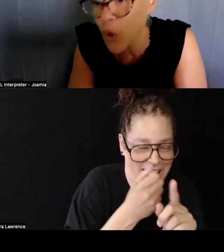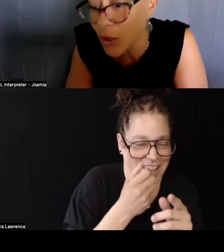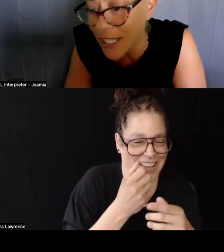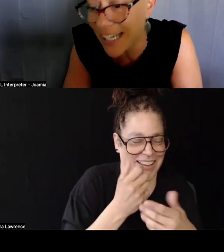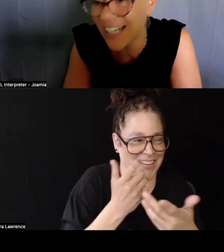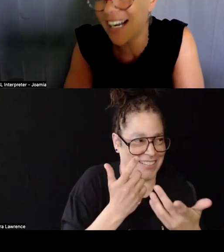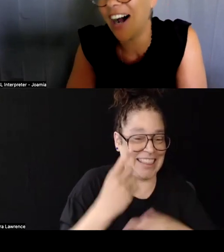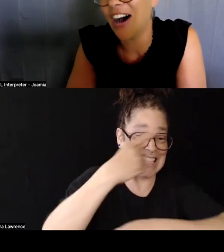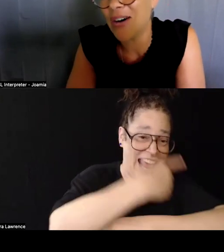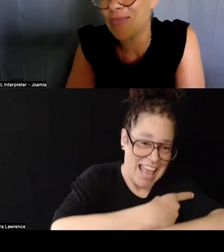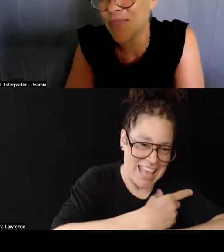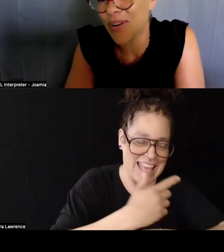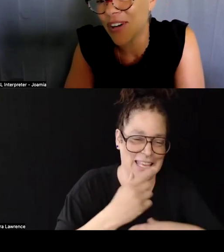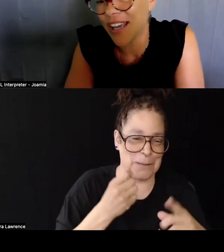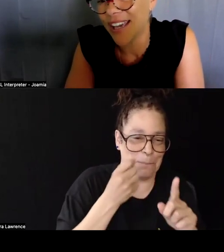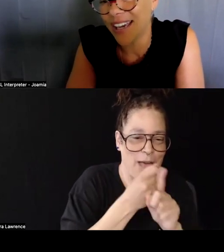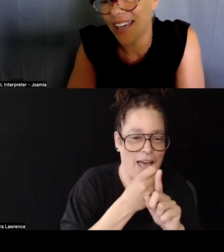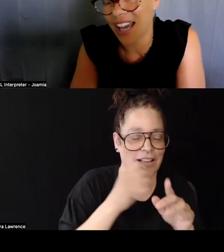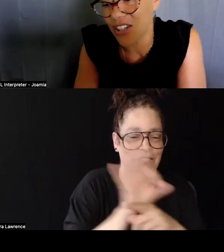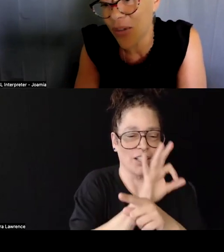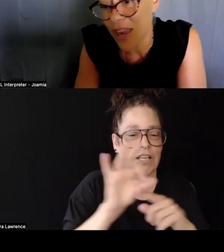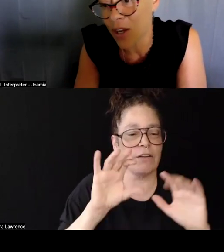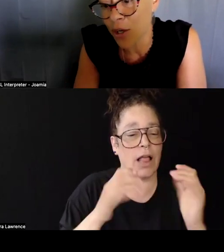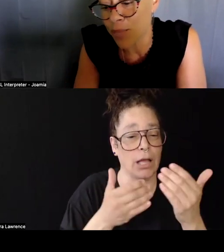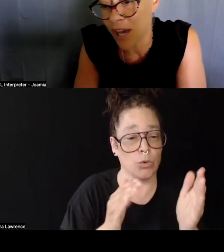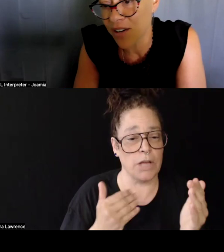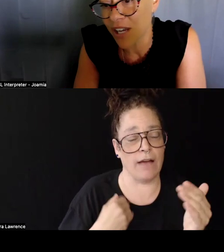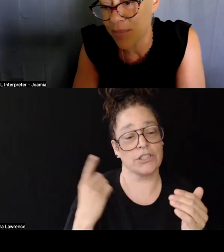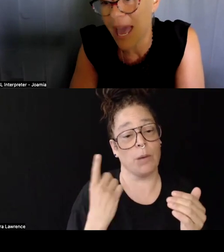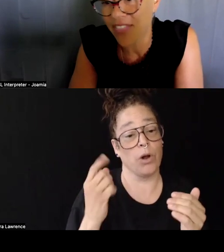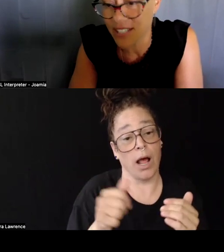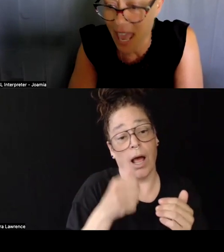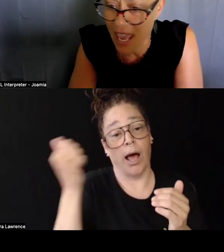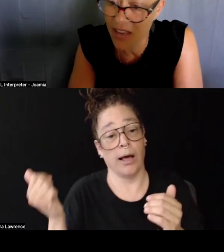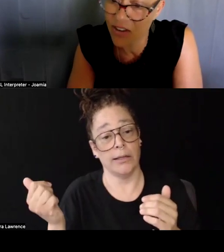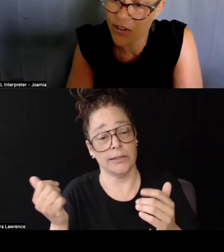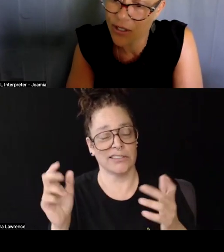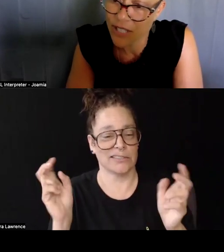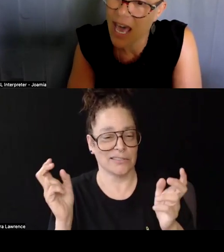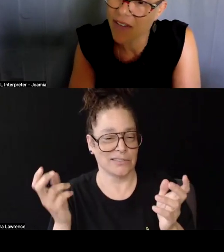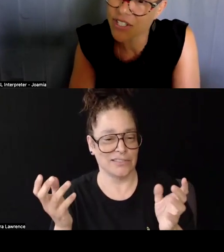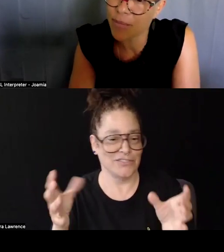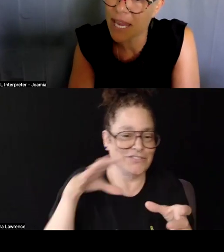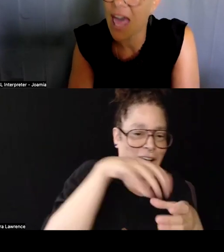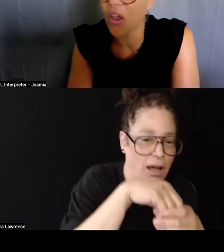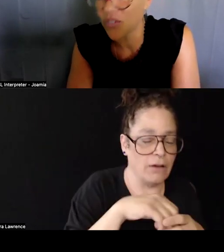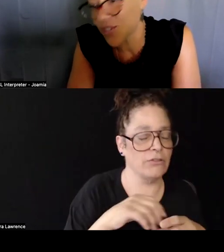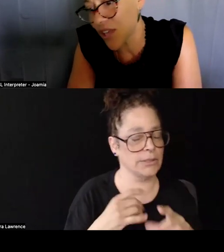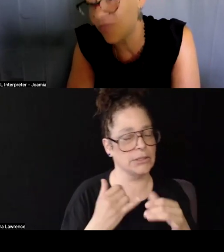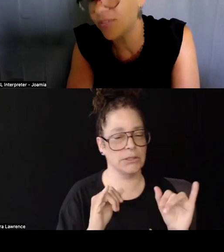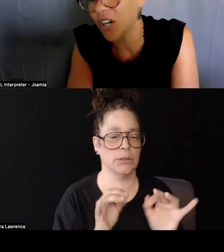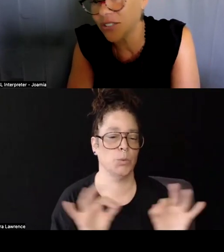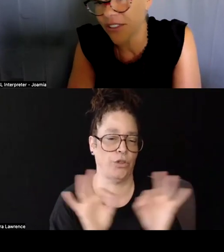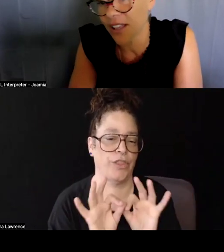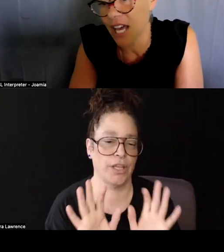bit controlling, and I know that it'll impact the day to have somebody